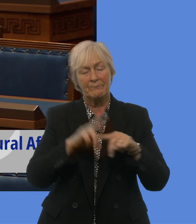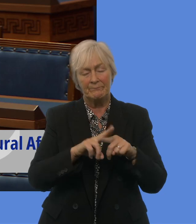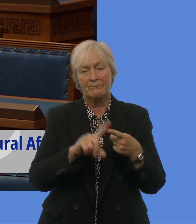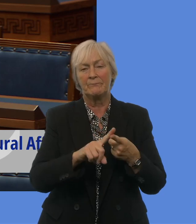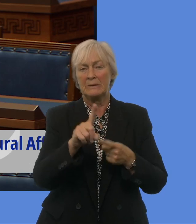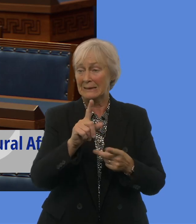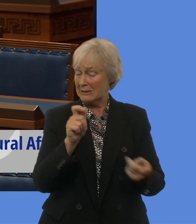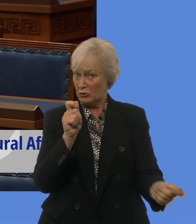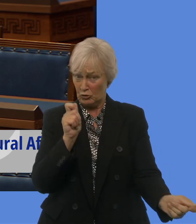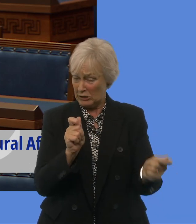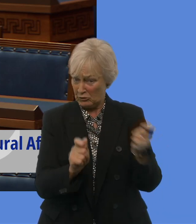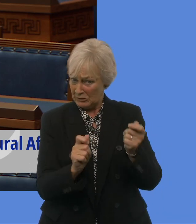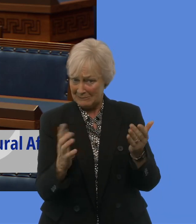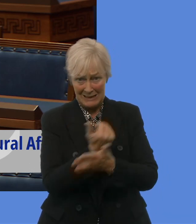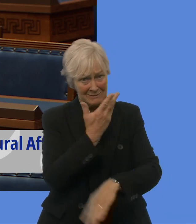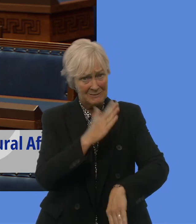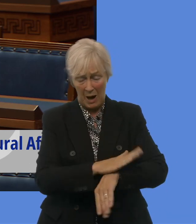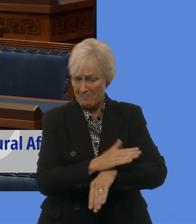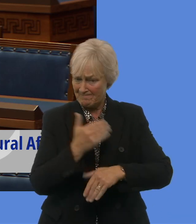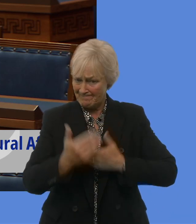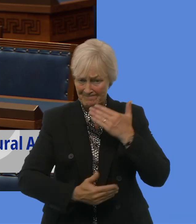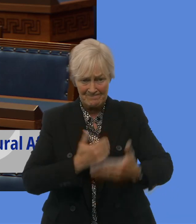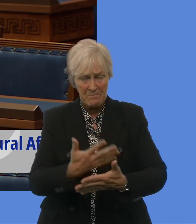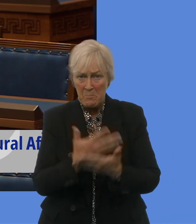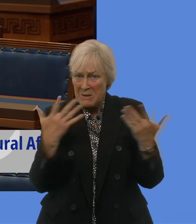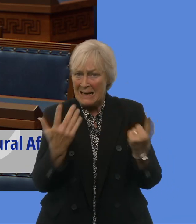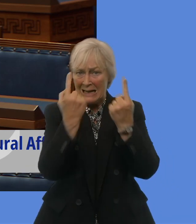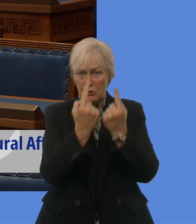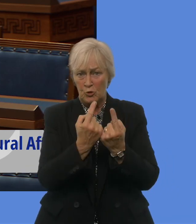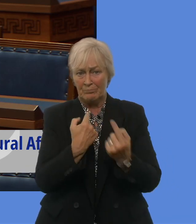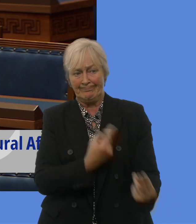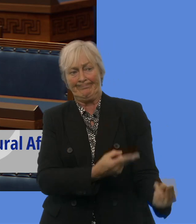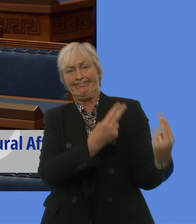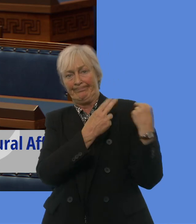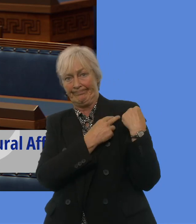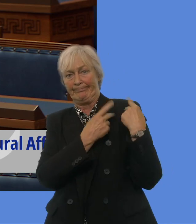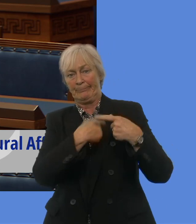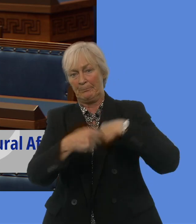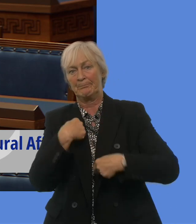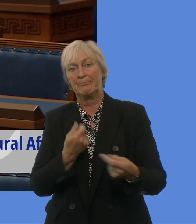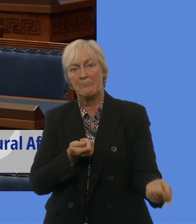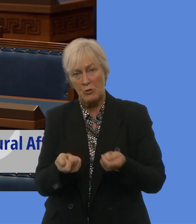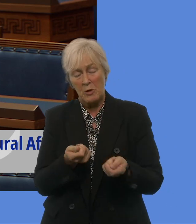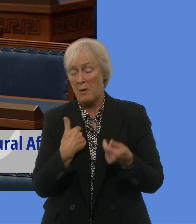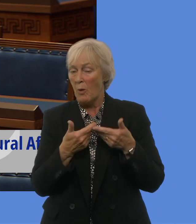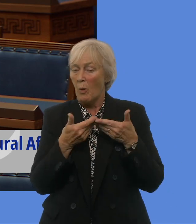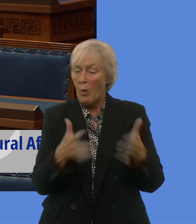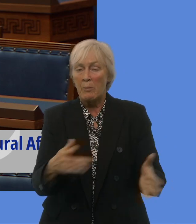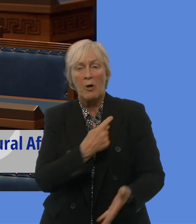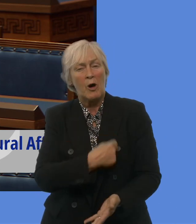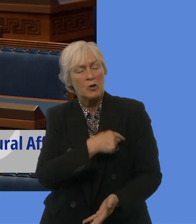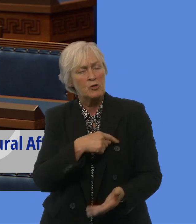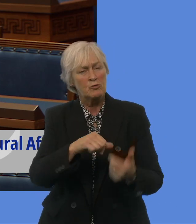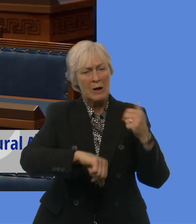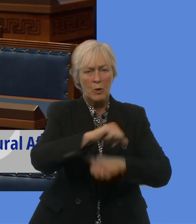change course in relation to this. This is a significant issue that I inherited as Minister. I've been open and honest around the challenges